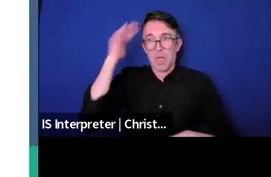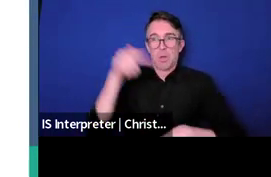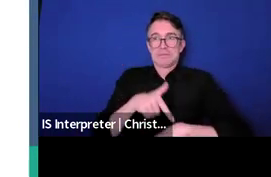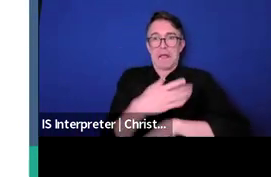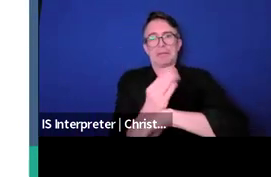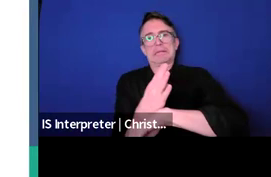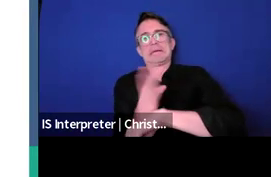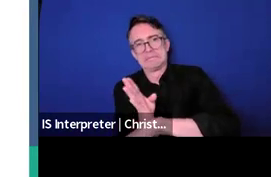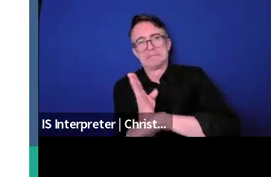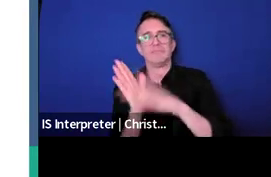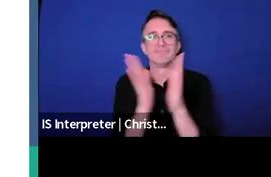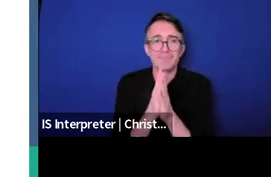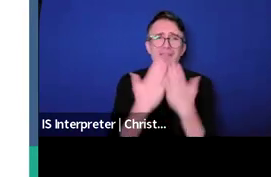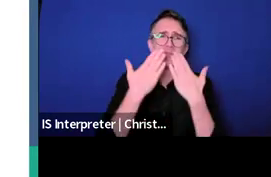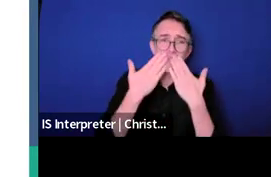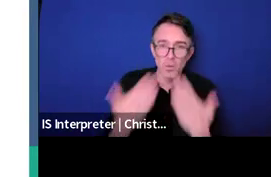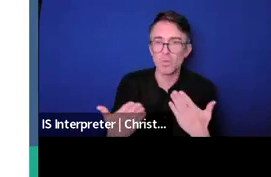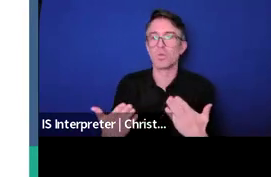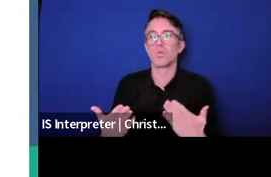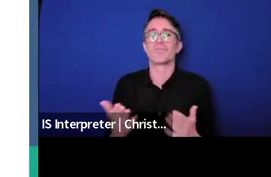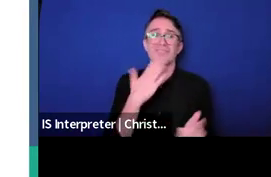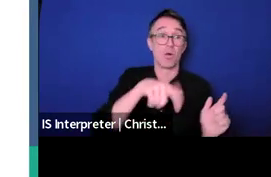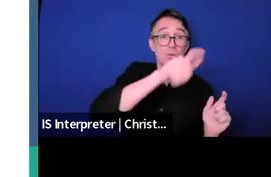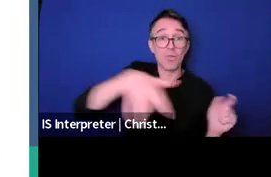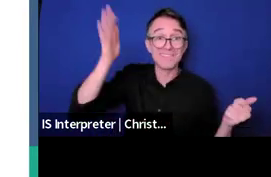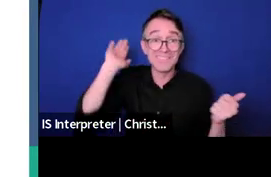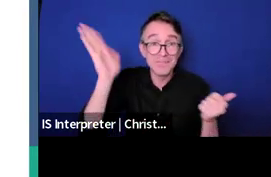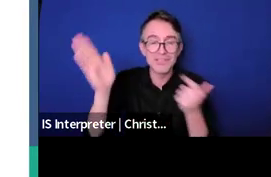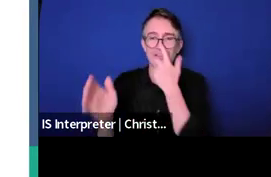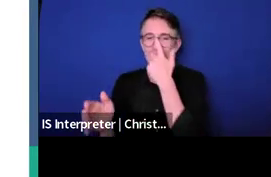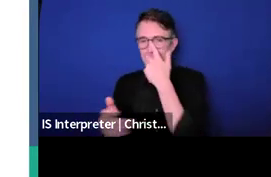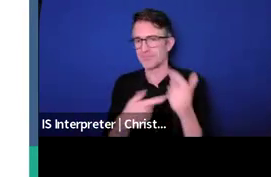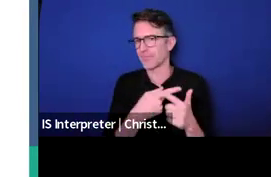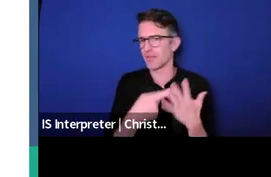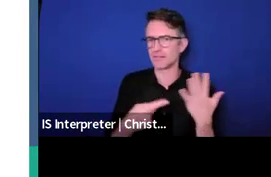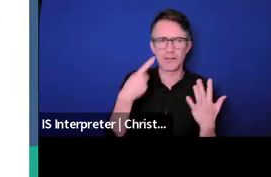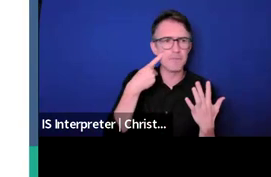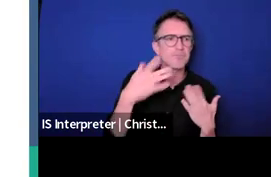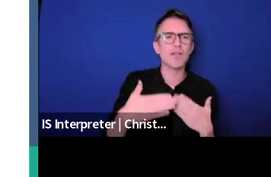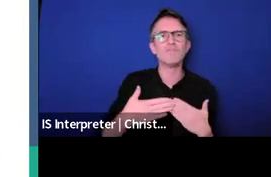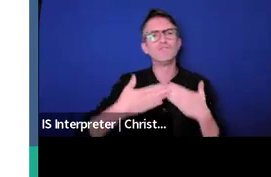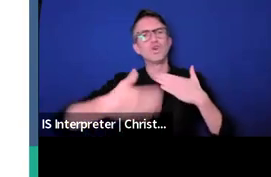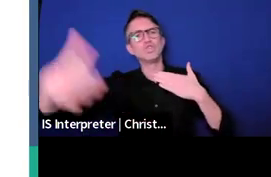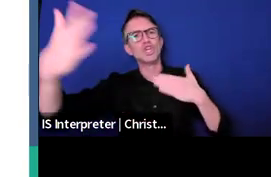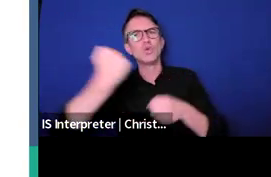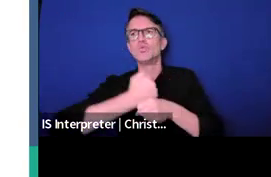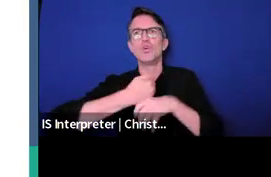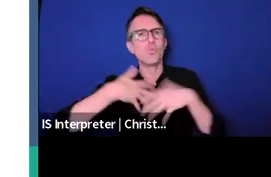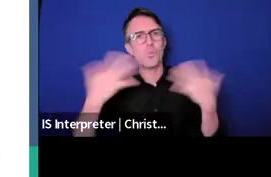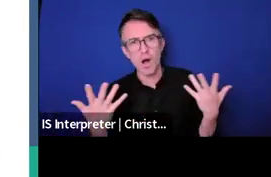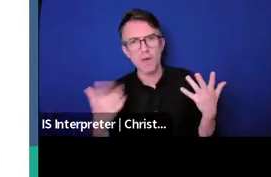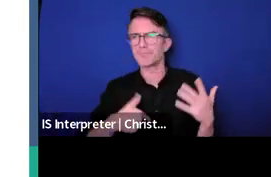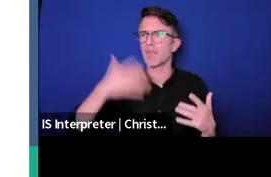today. In terms of what's next on this, Lauren mentioned a couple of documents which